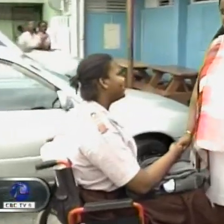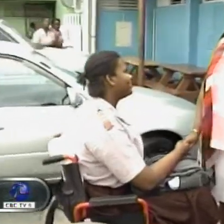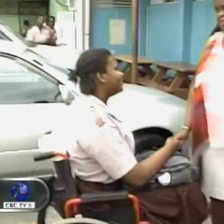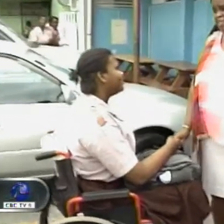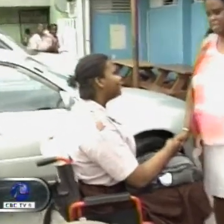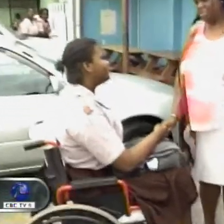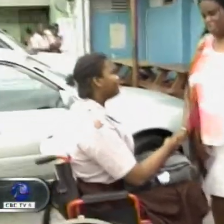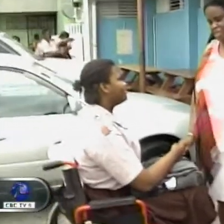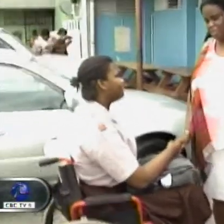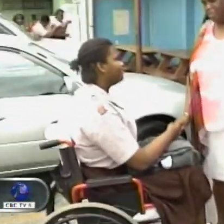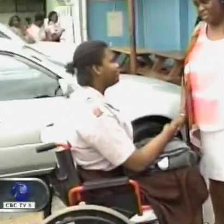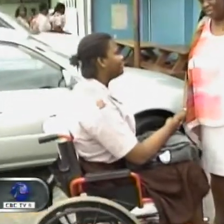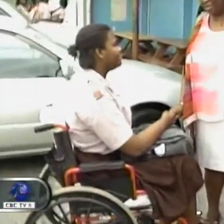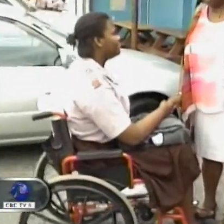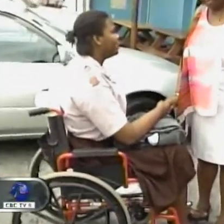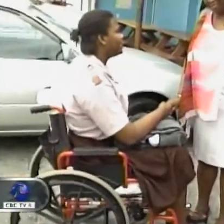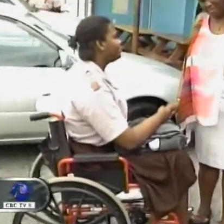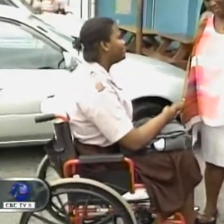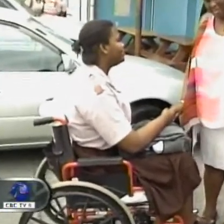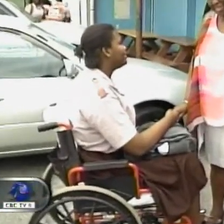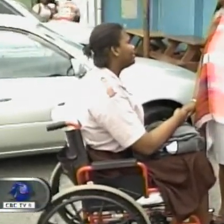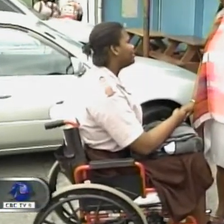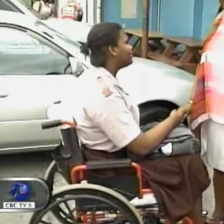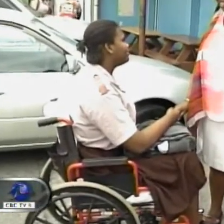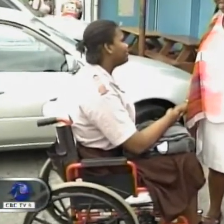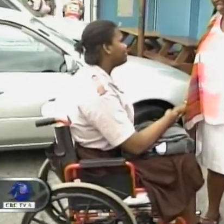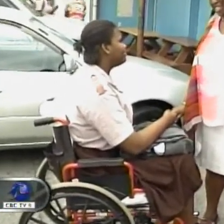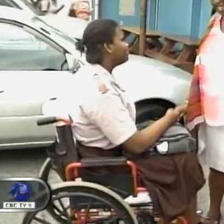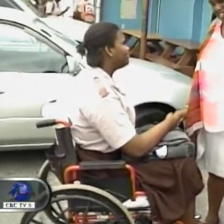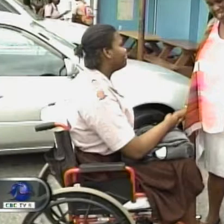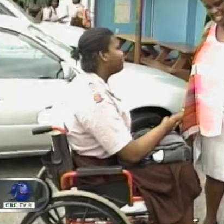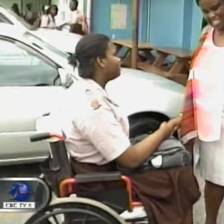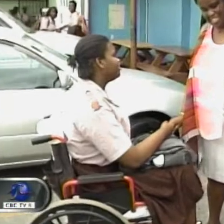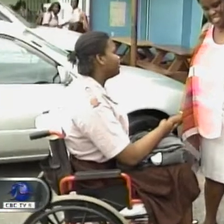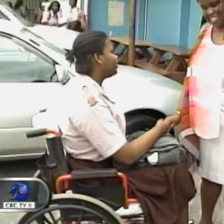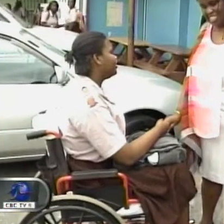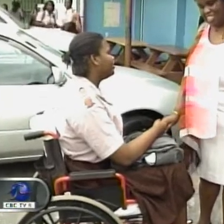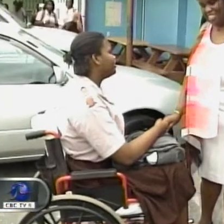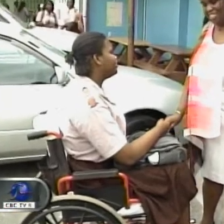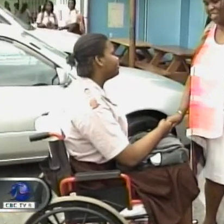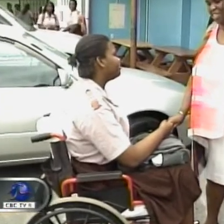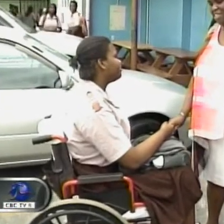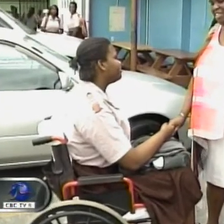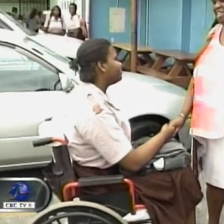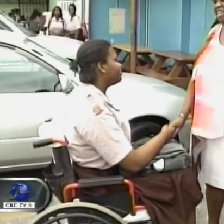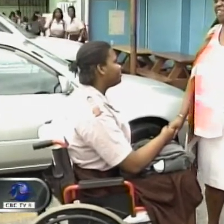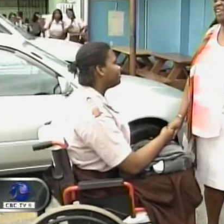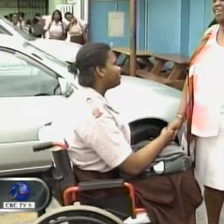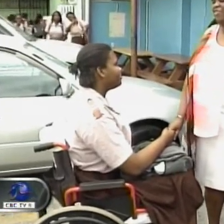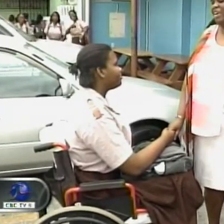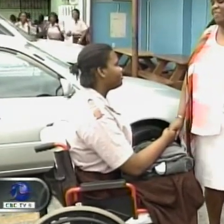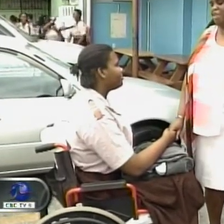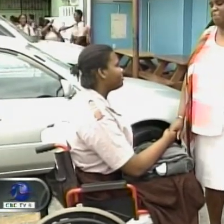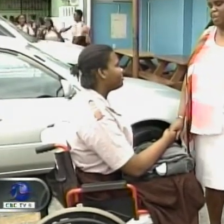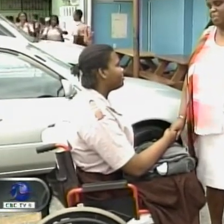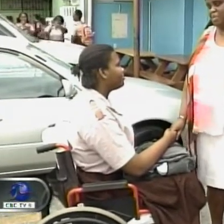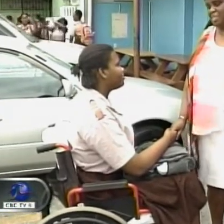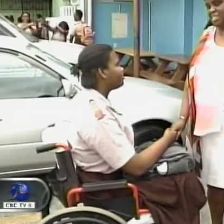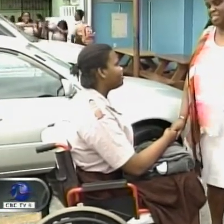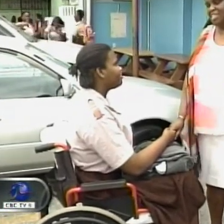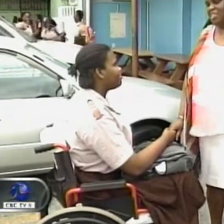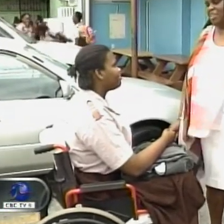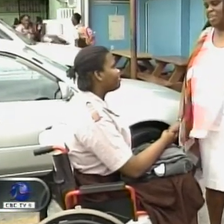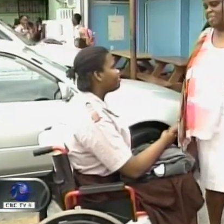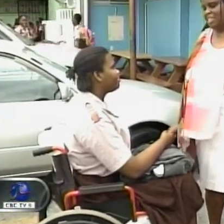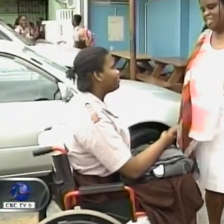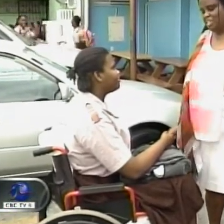Eiffel took time out to speak to disabled student Linda Leach. While the youngster was too shy to speak on camera, she told CBC it